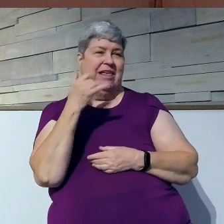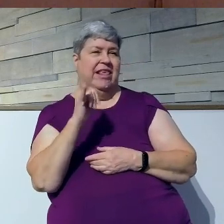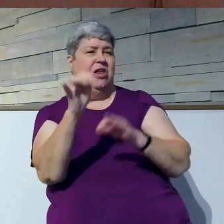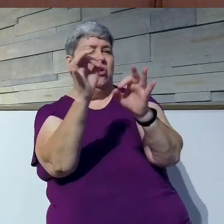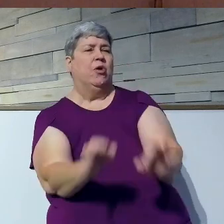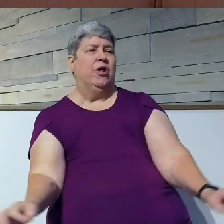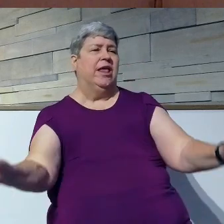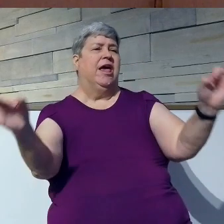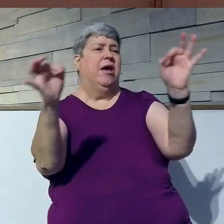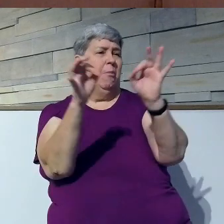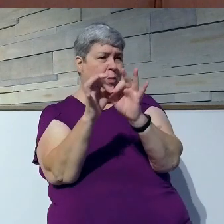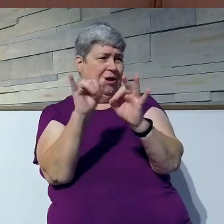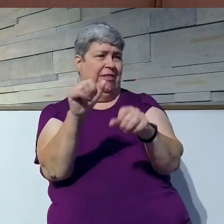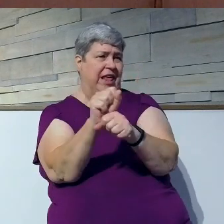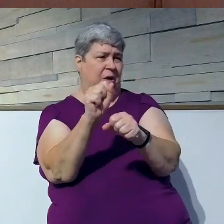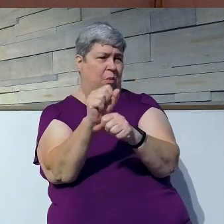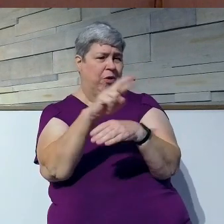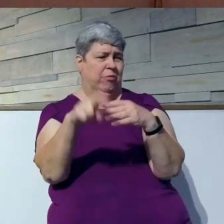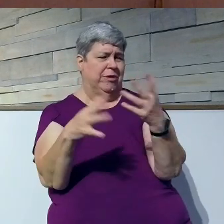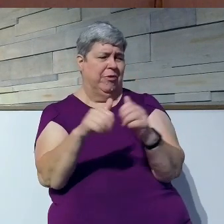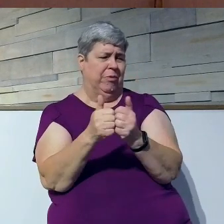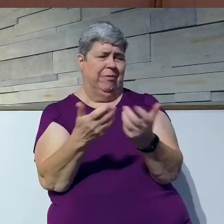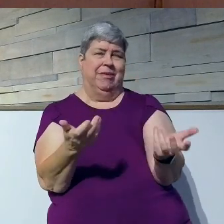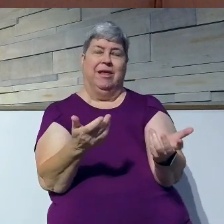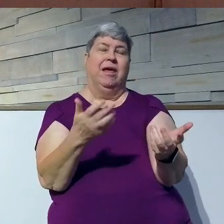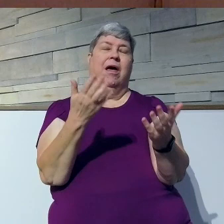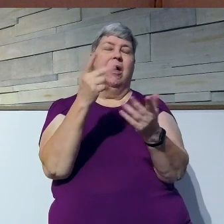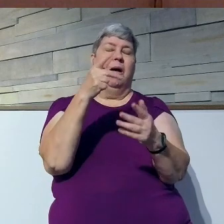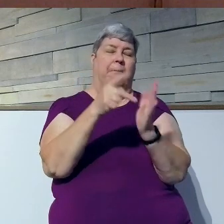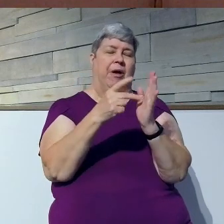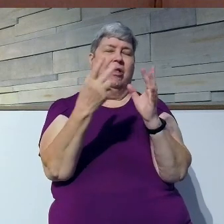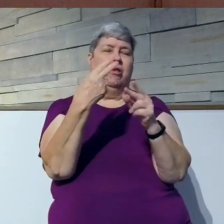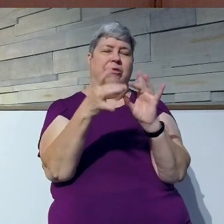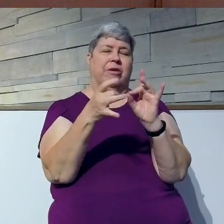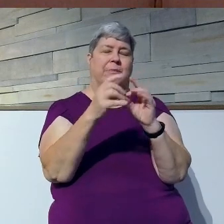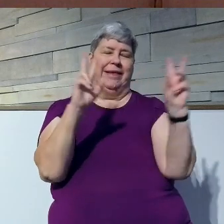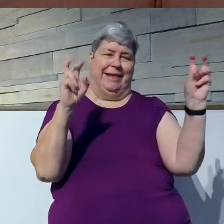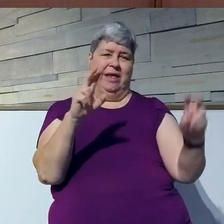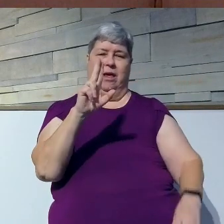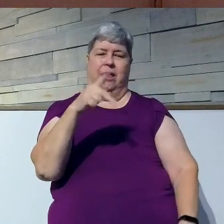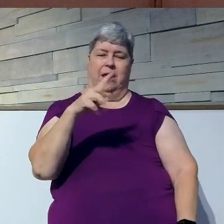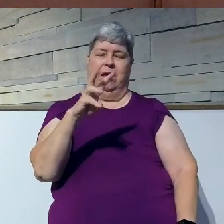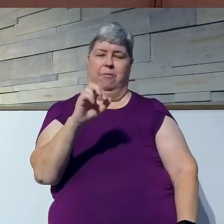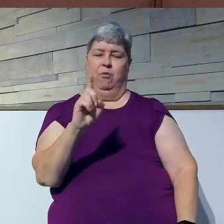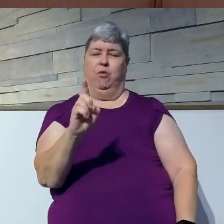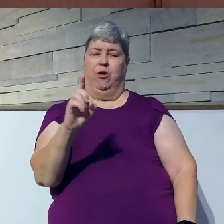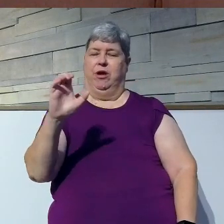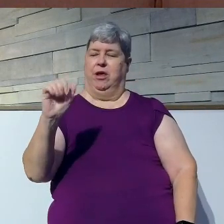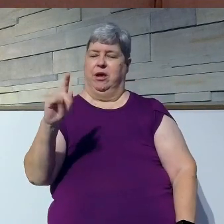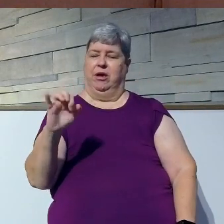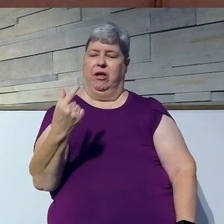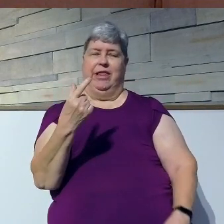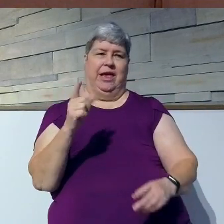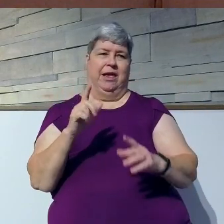of the results, right? Paul referred to our upward calling in many places, and we have all been called.